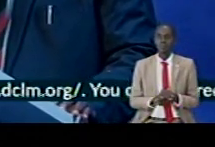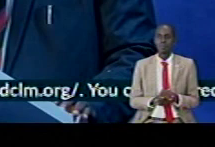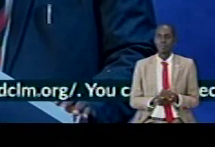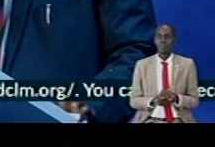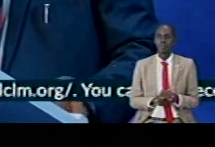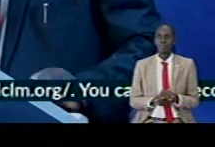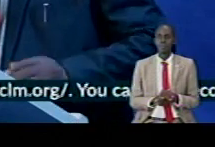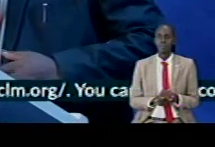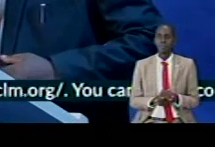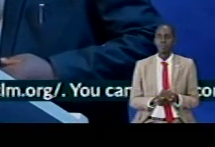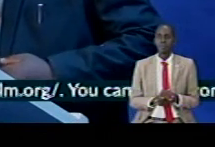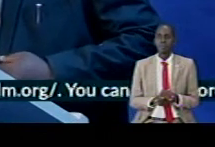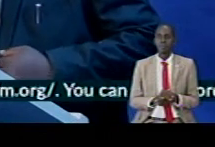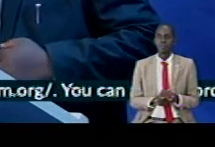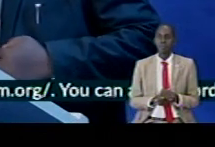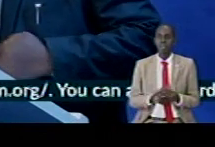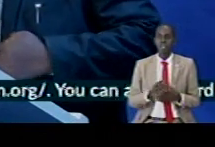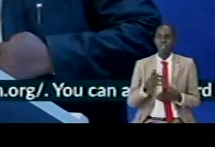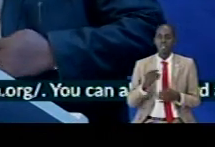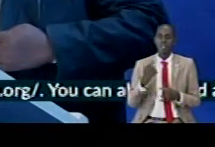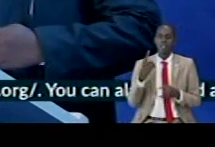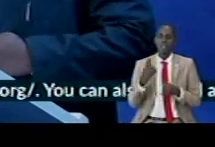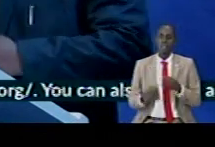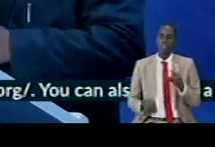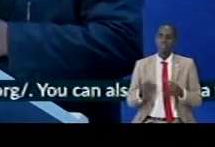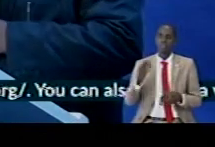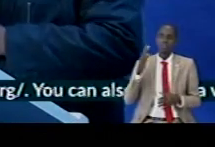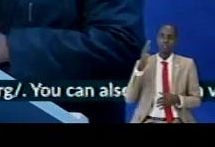The last testifier for tonight.